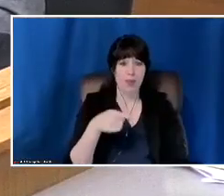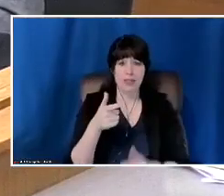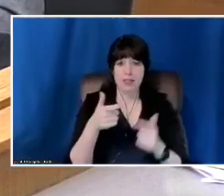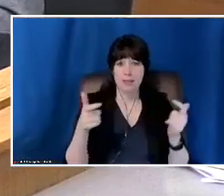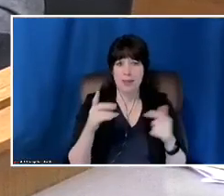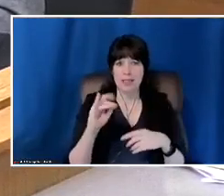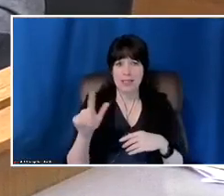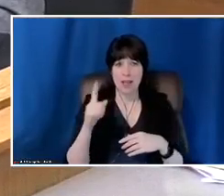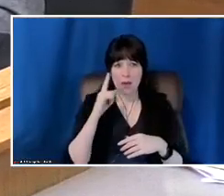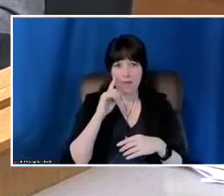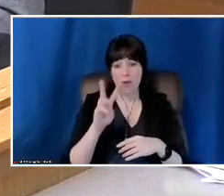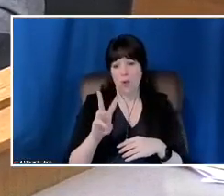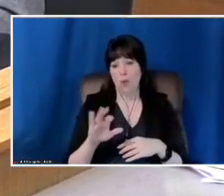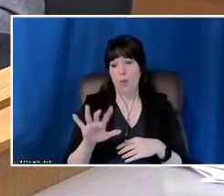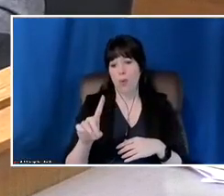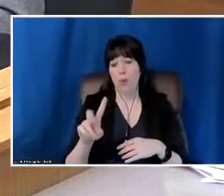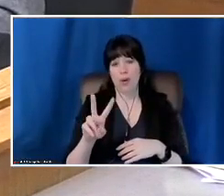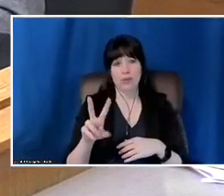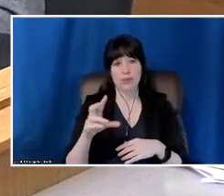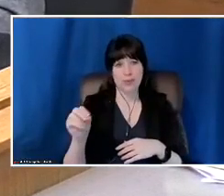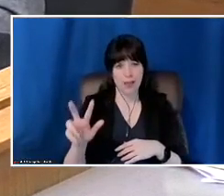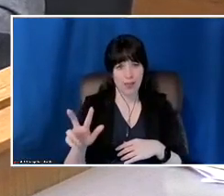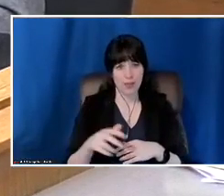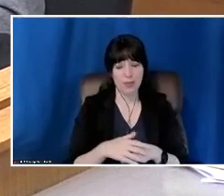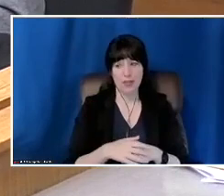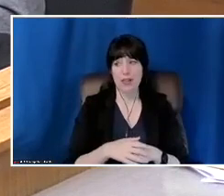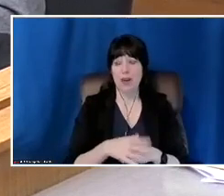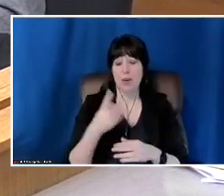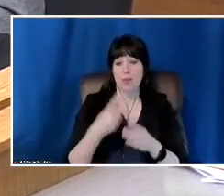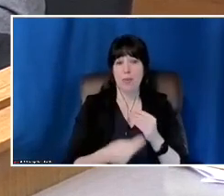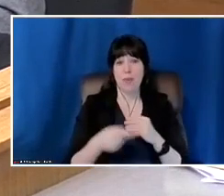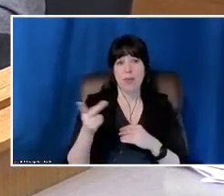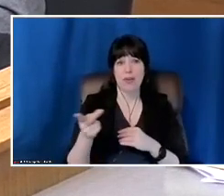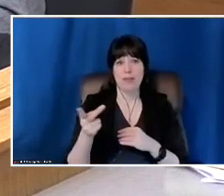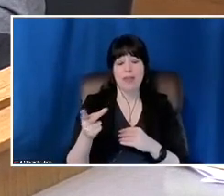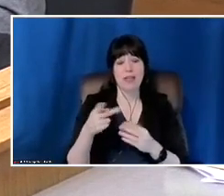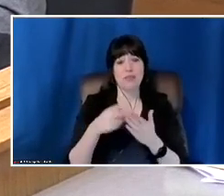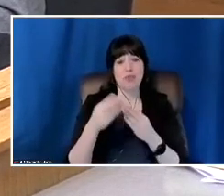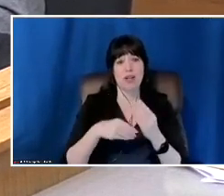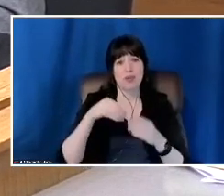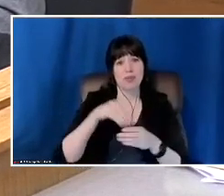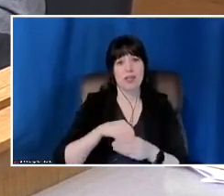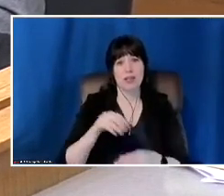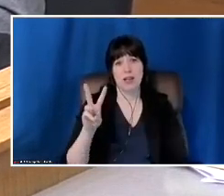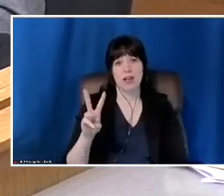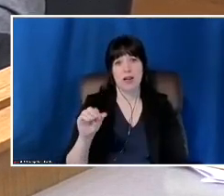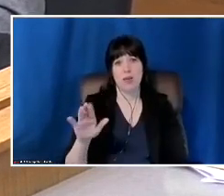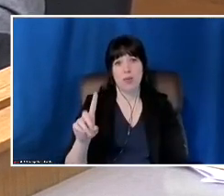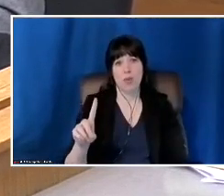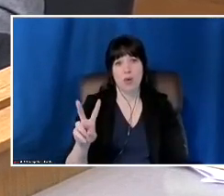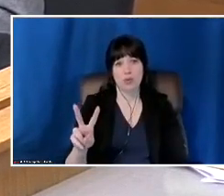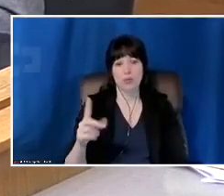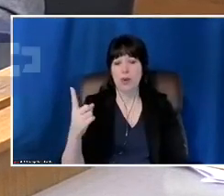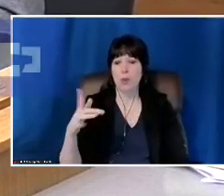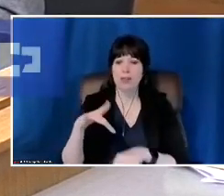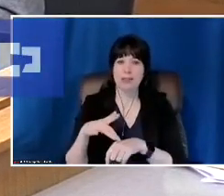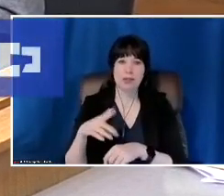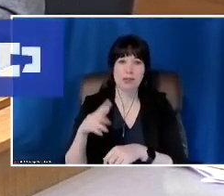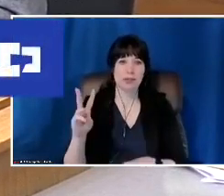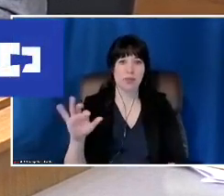Ward 2 and for Ward 3, as both of these projects are in Ward 2, or one of them touches Ward 3.